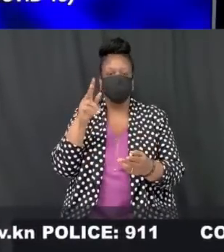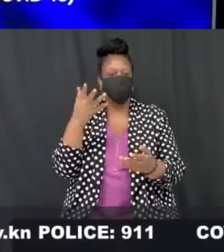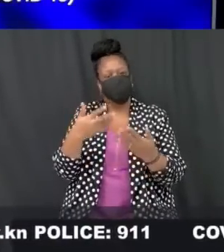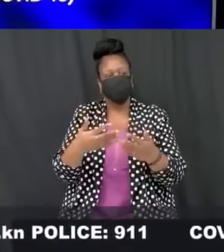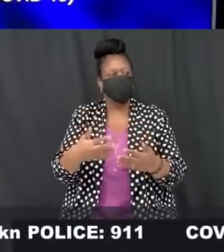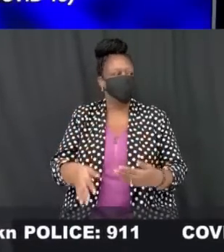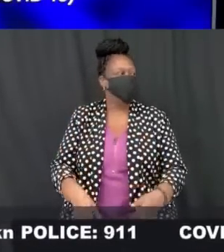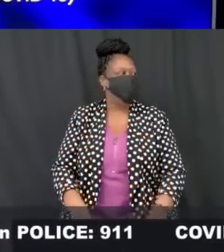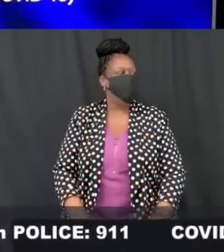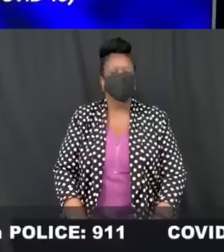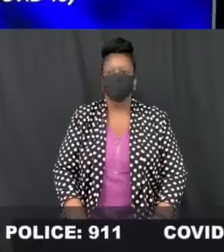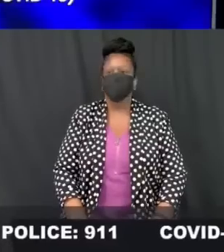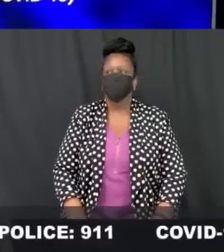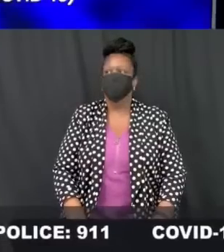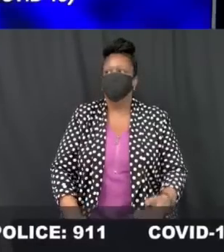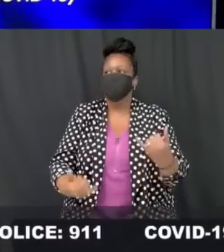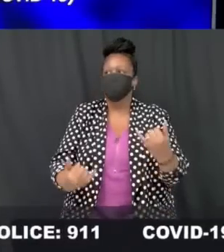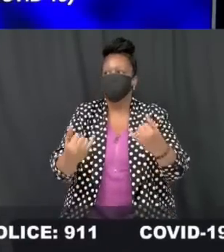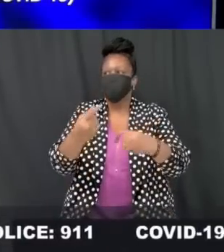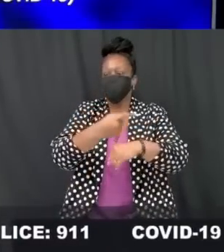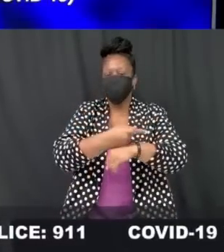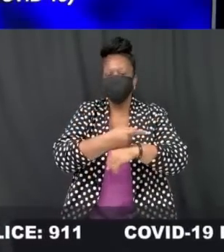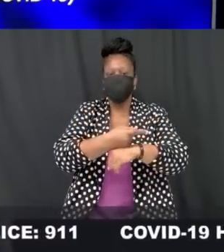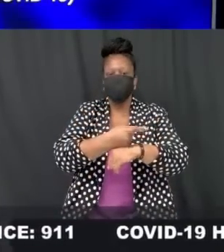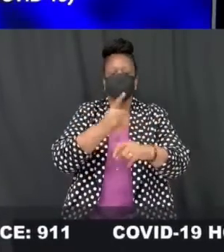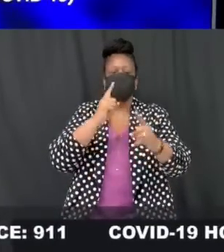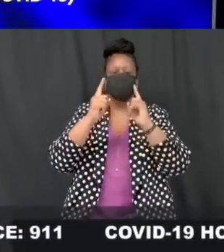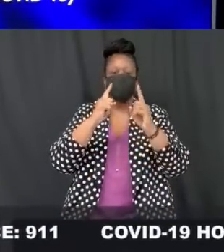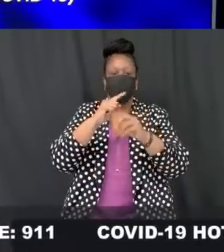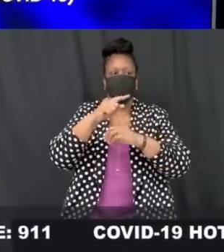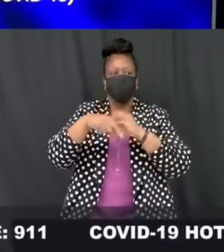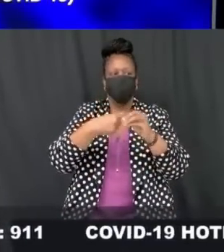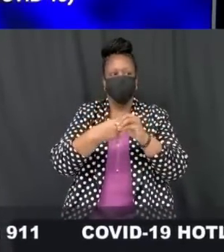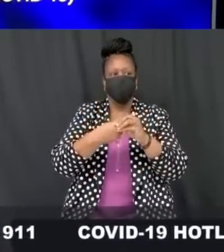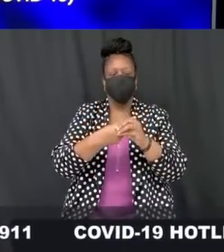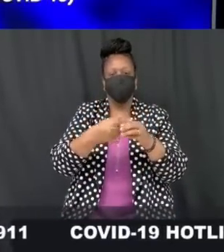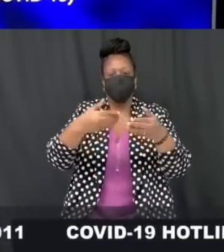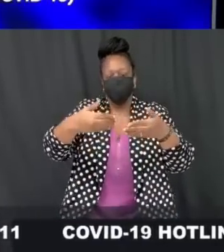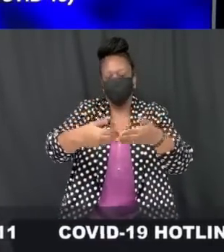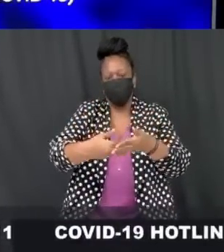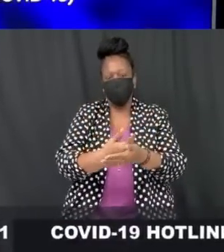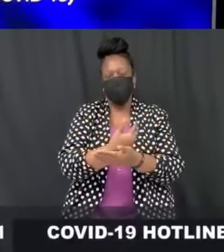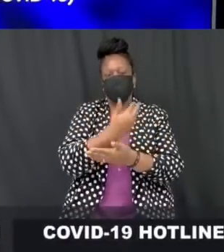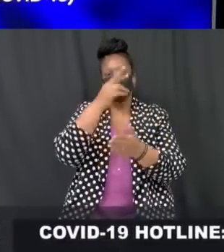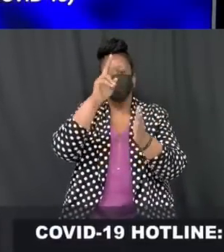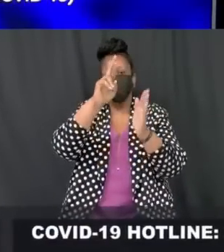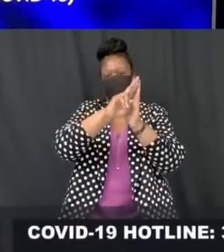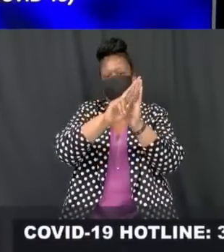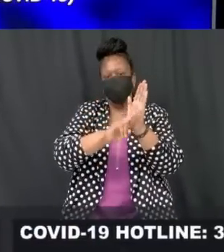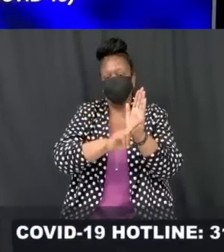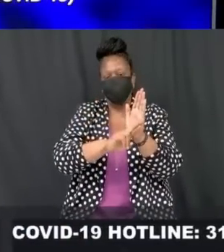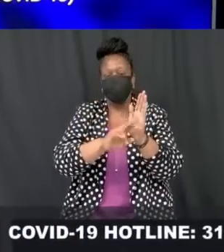presentation will focus on the changes in the new emergency powers regulation,